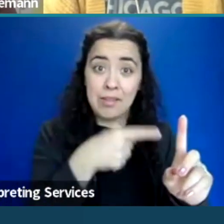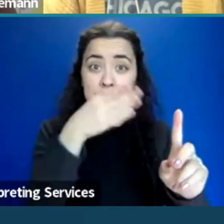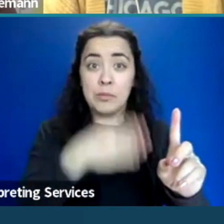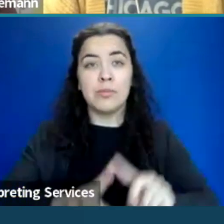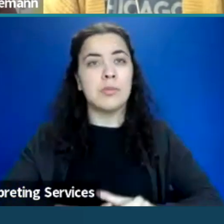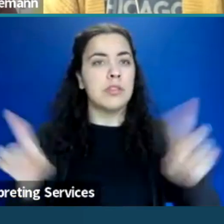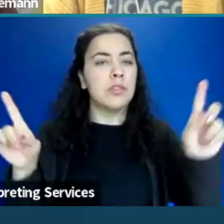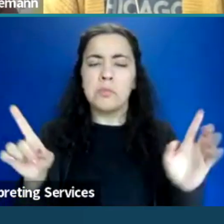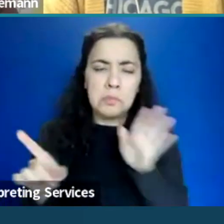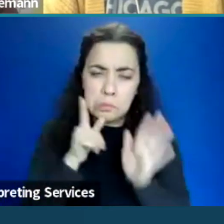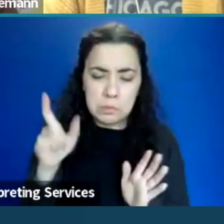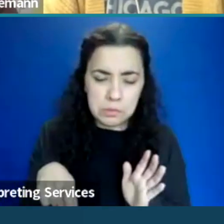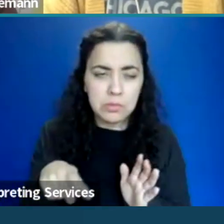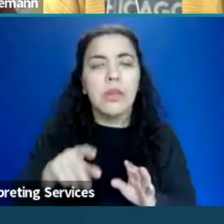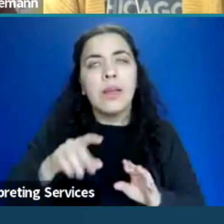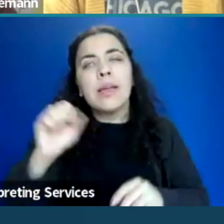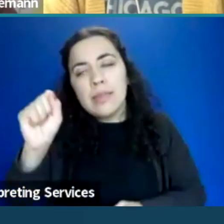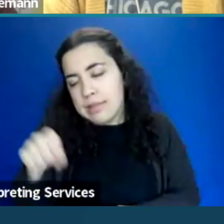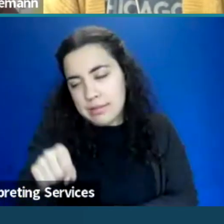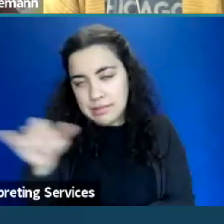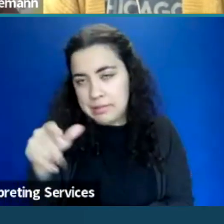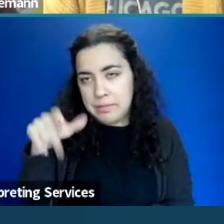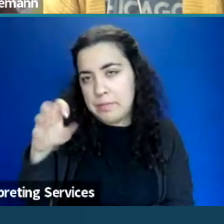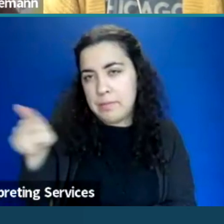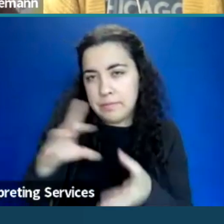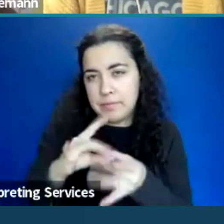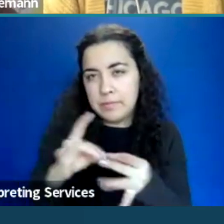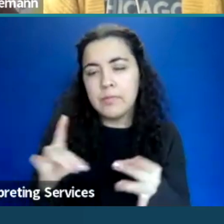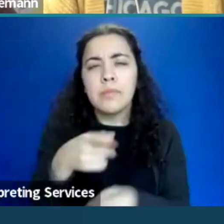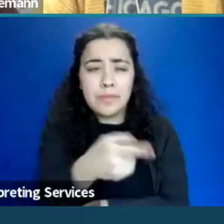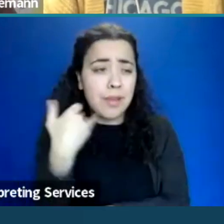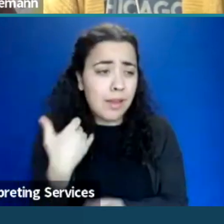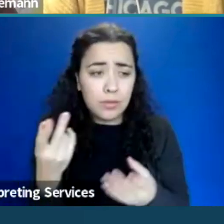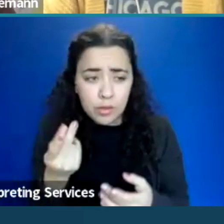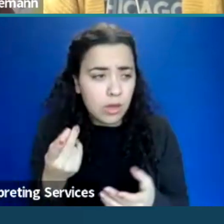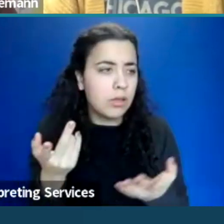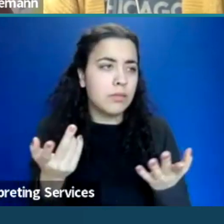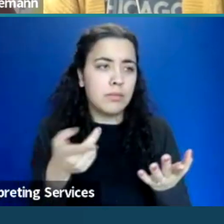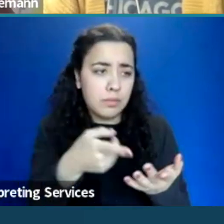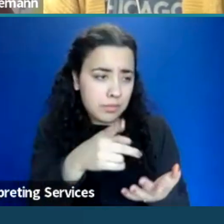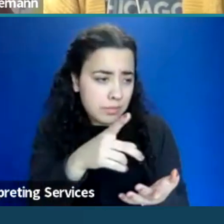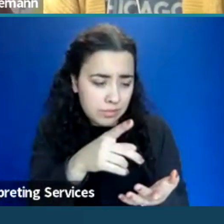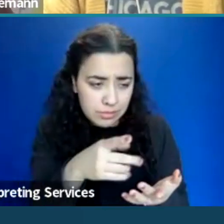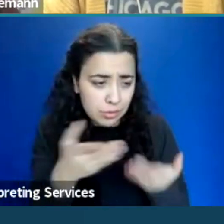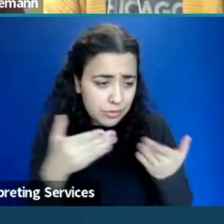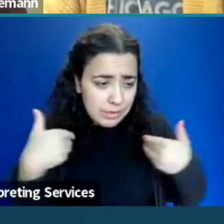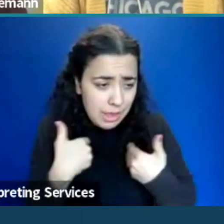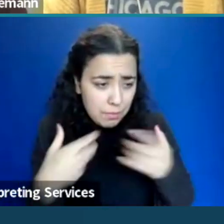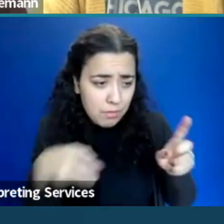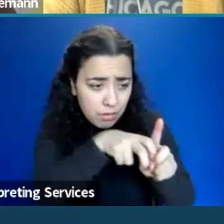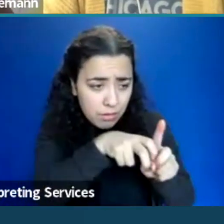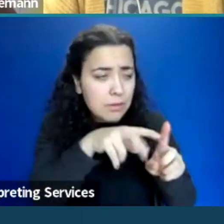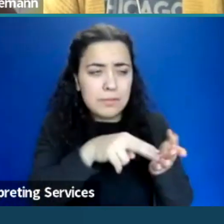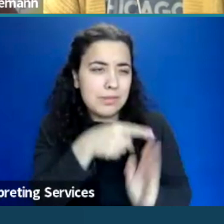different. Obviously, yes, like Pam said, they're going to have a dog. If they have a service animal, they have a disability, but there's no reason